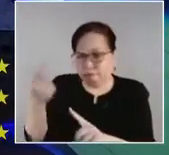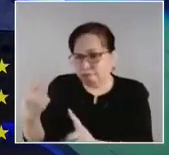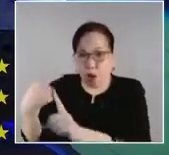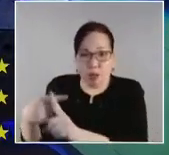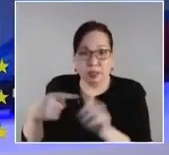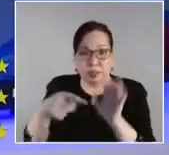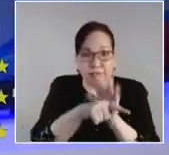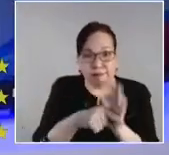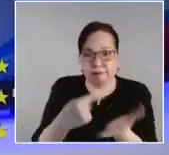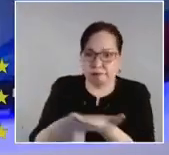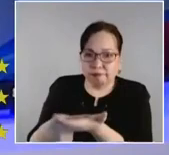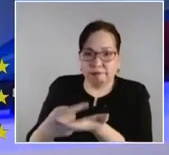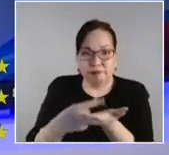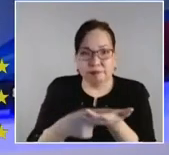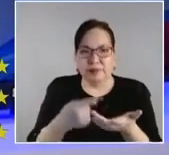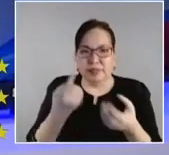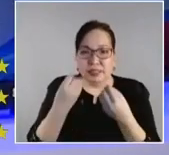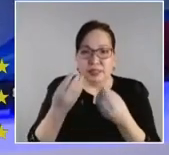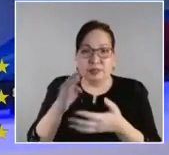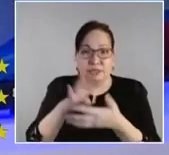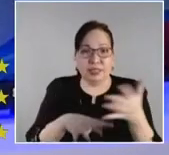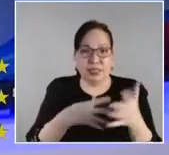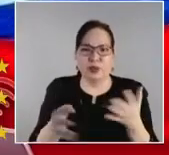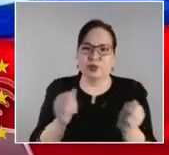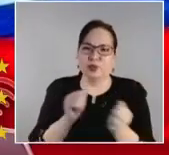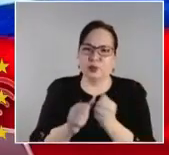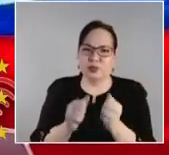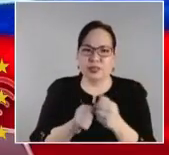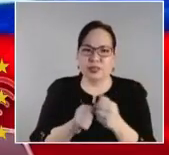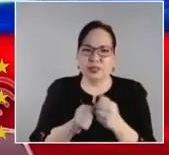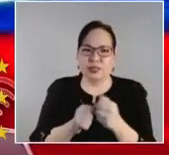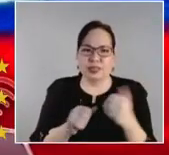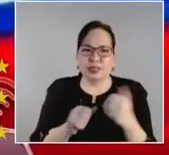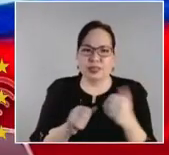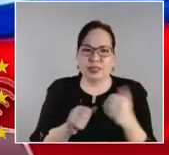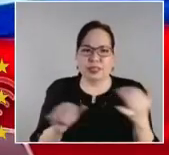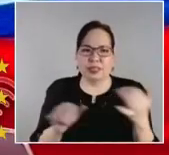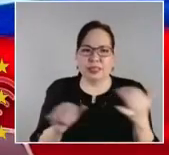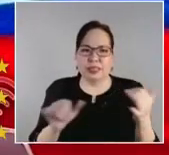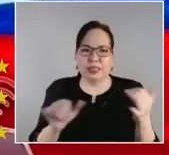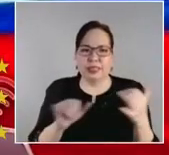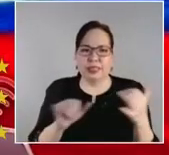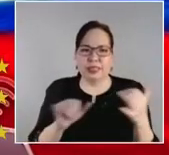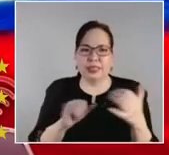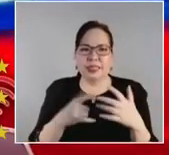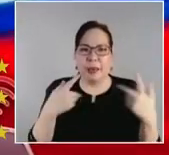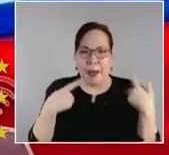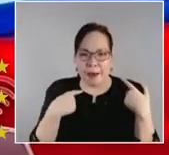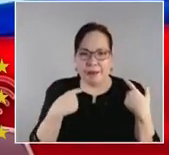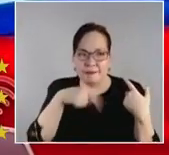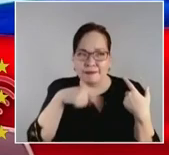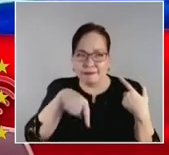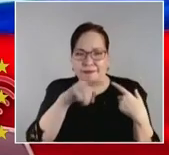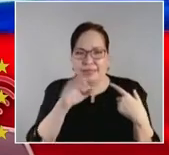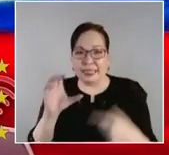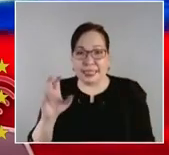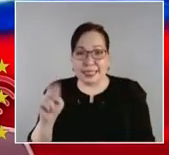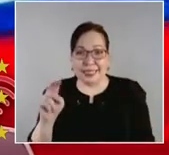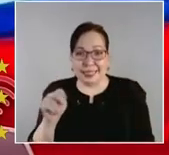at schedule, parang mini CNN in every barangay. In that way, we will be able to articulate, you know,